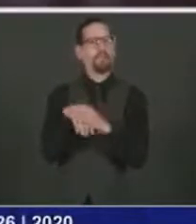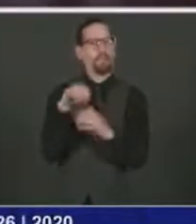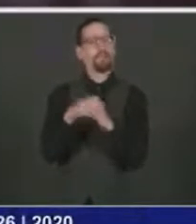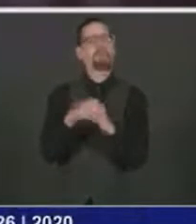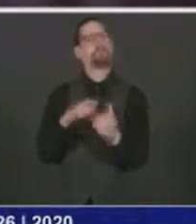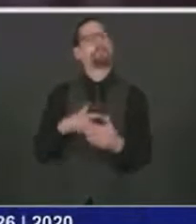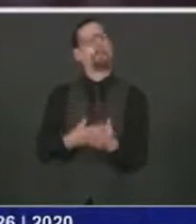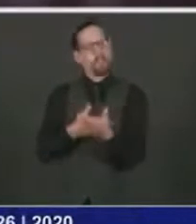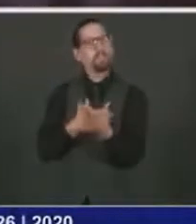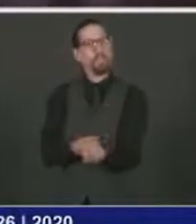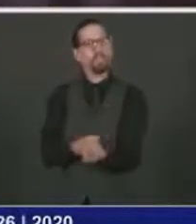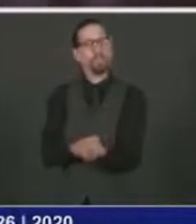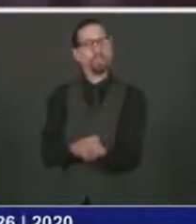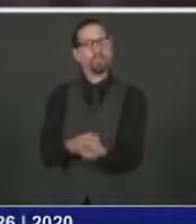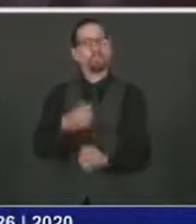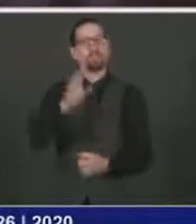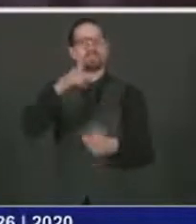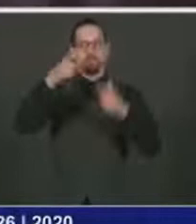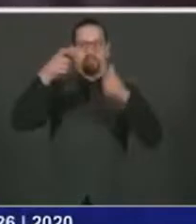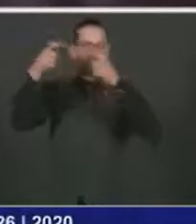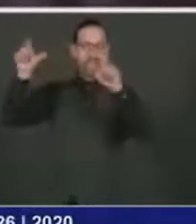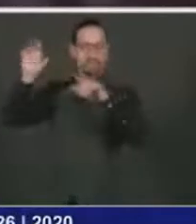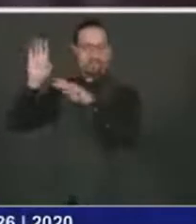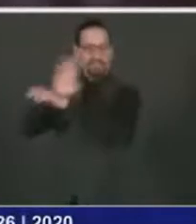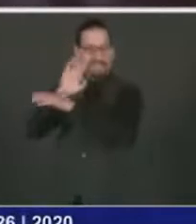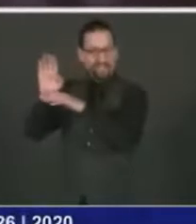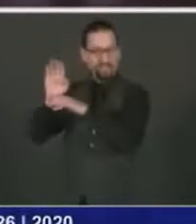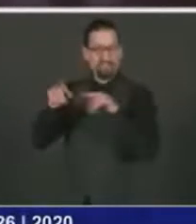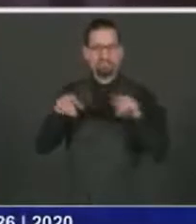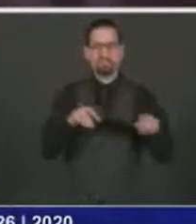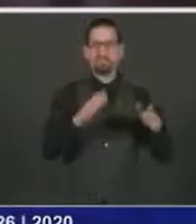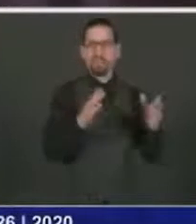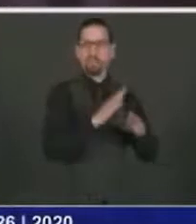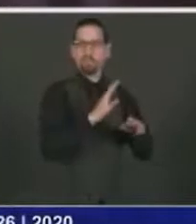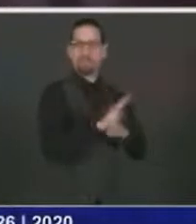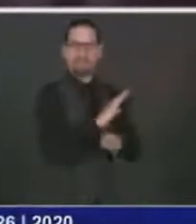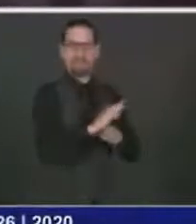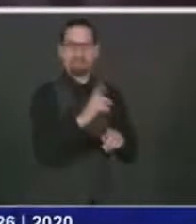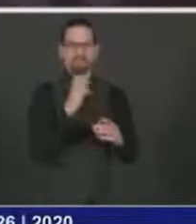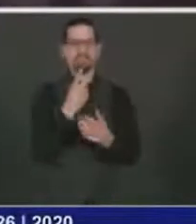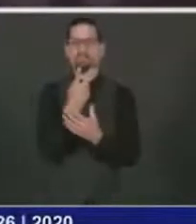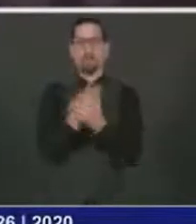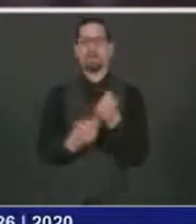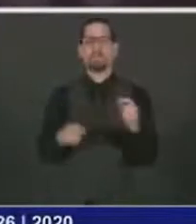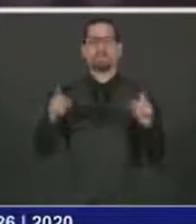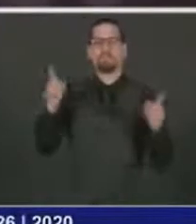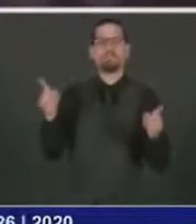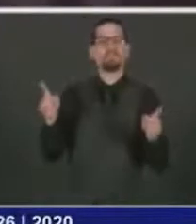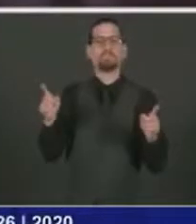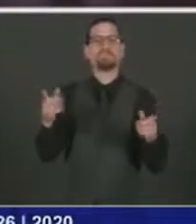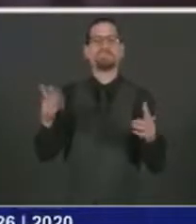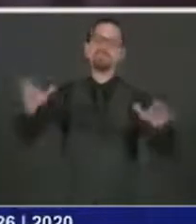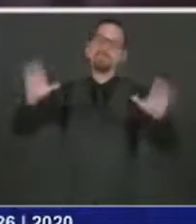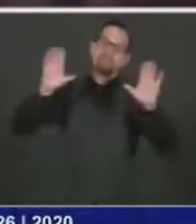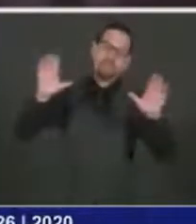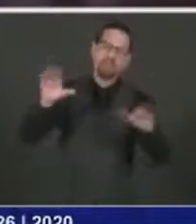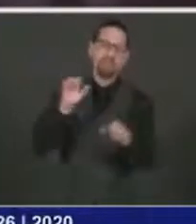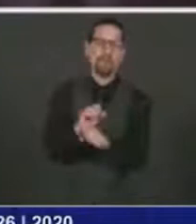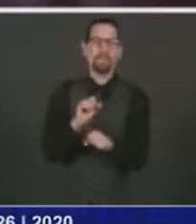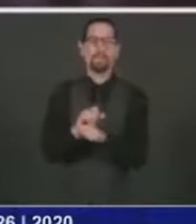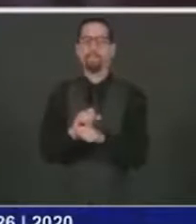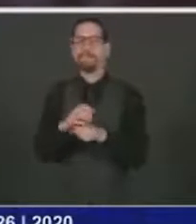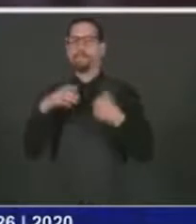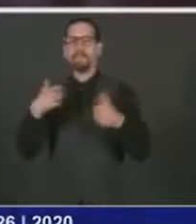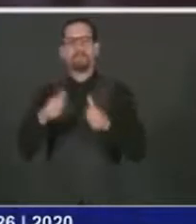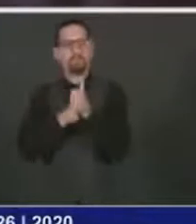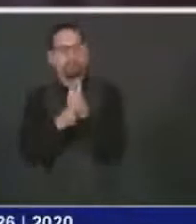and small, have done a fantastic job figuring out how to follow the rules so you can go to work and go